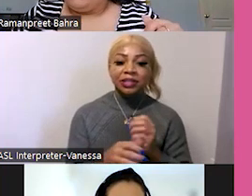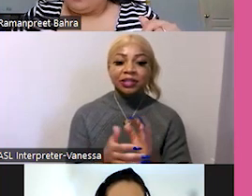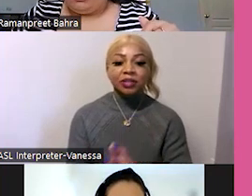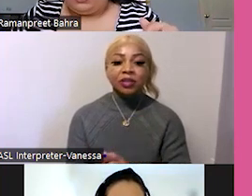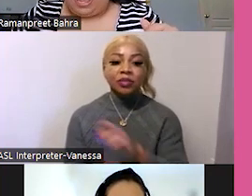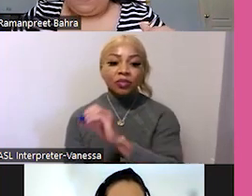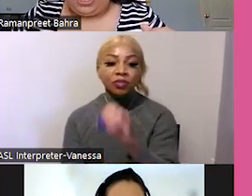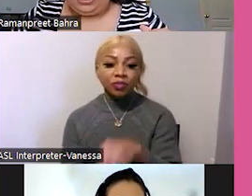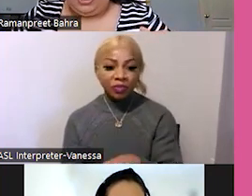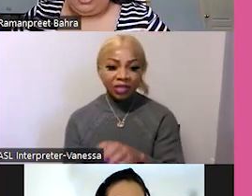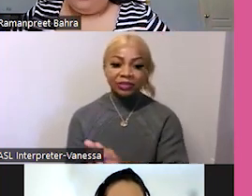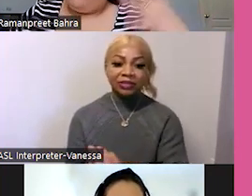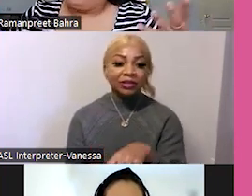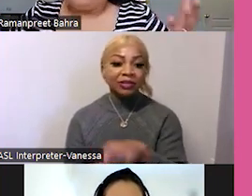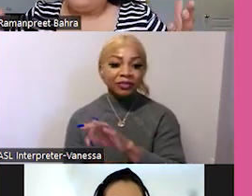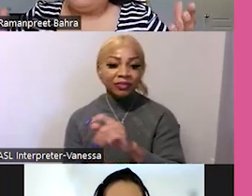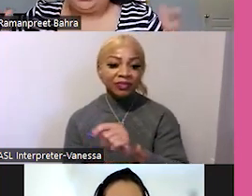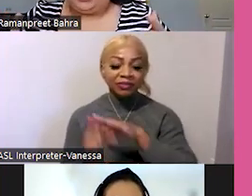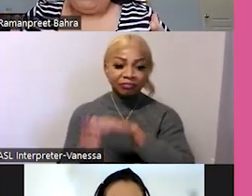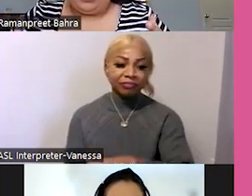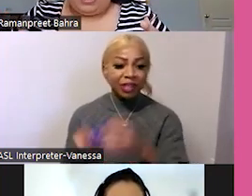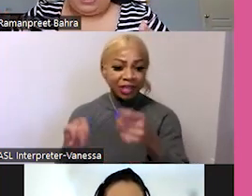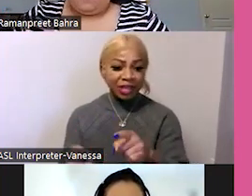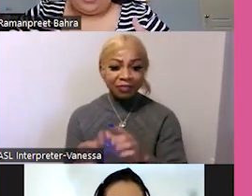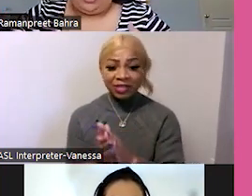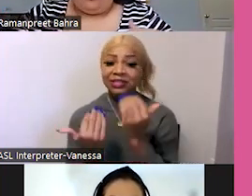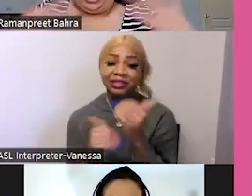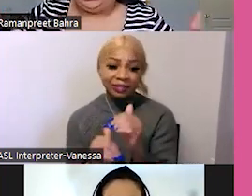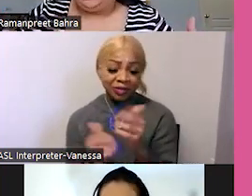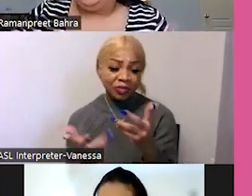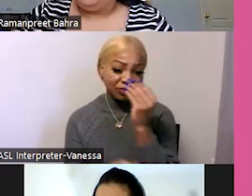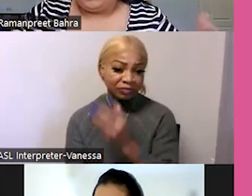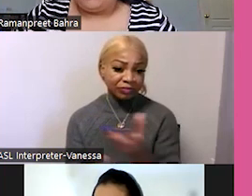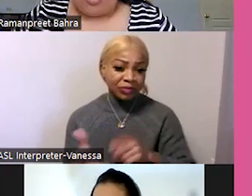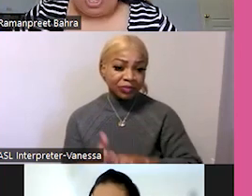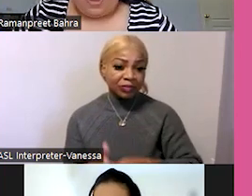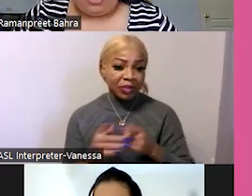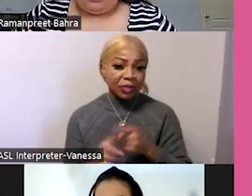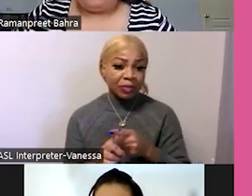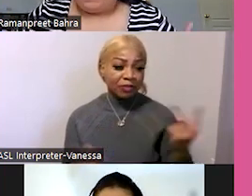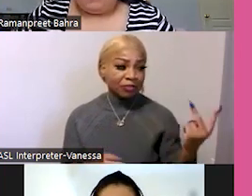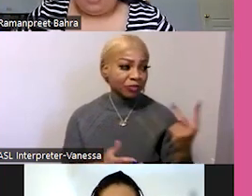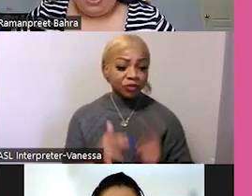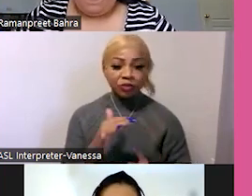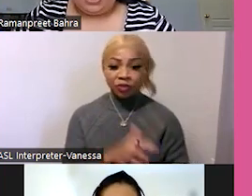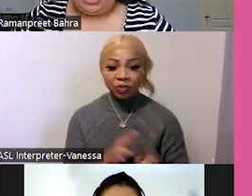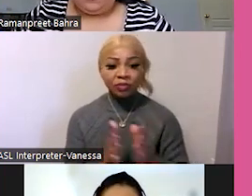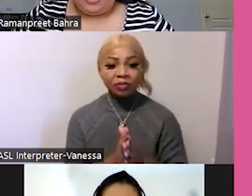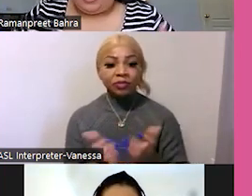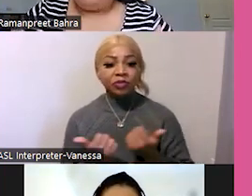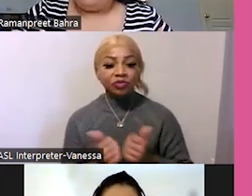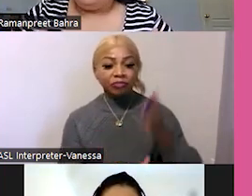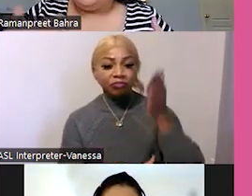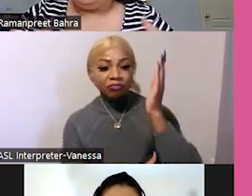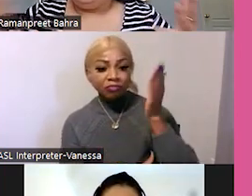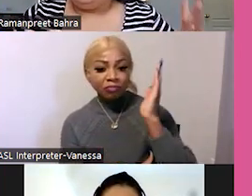gender-based oppression is happening. It's very limited, like we said, but we're here to speak more about it to the best of our abilities.